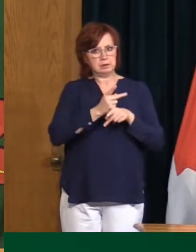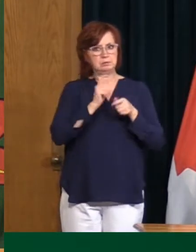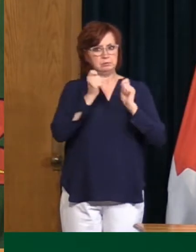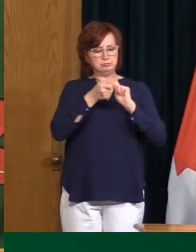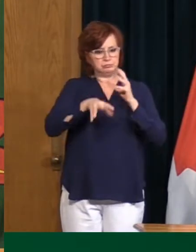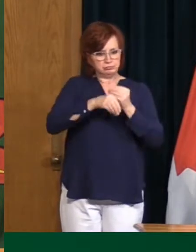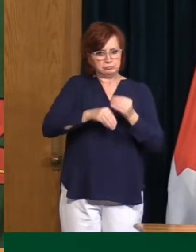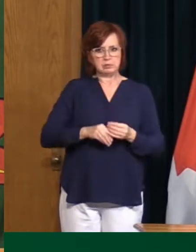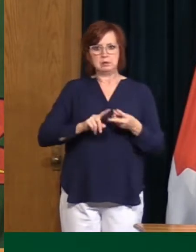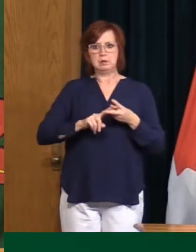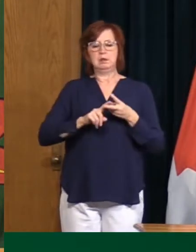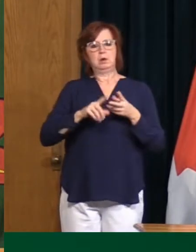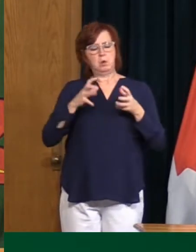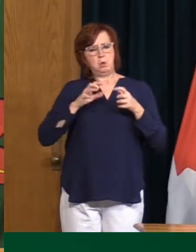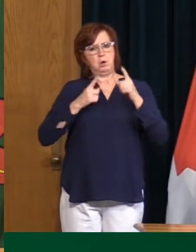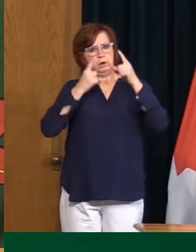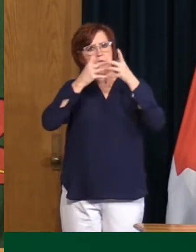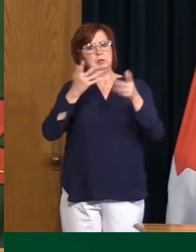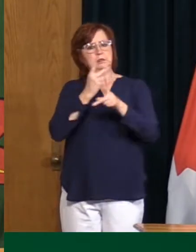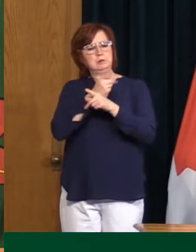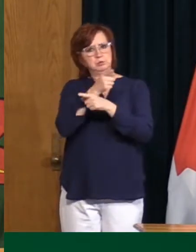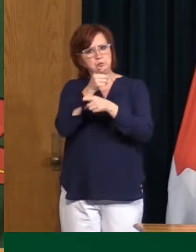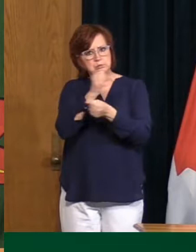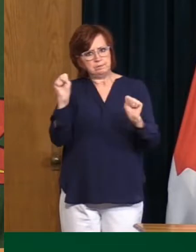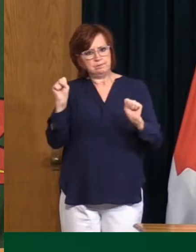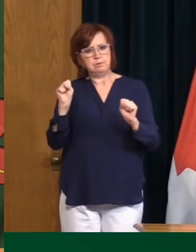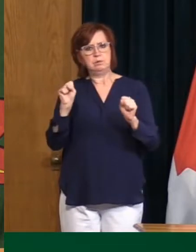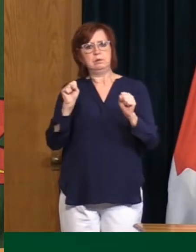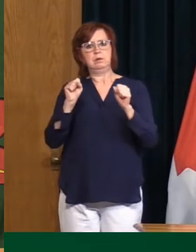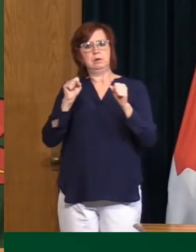health providers safe as you enter back into our healthcare